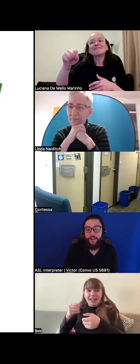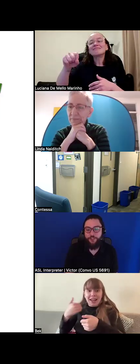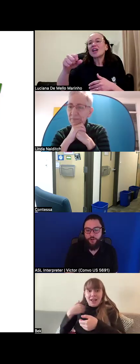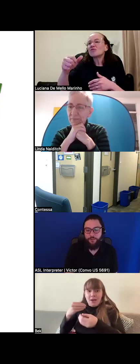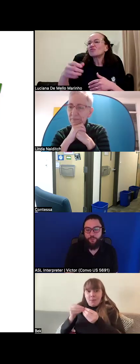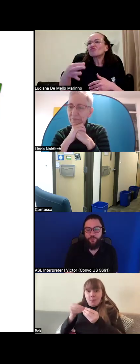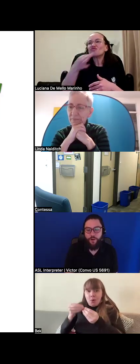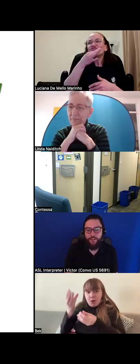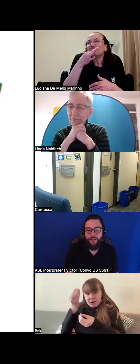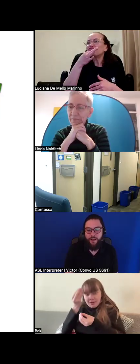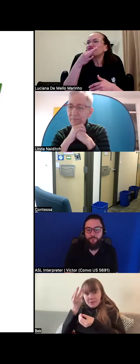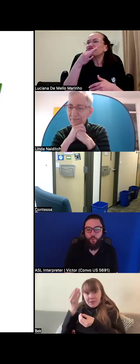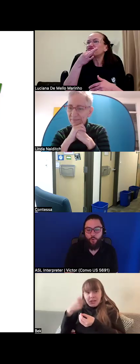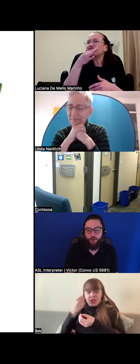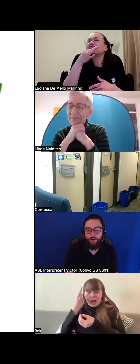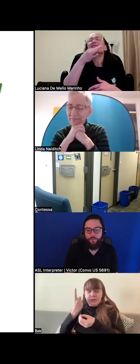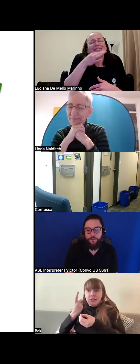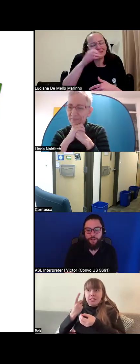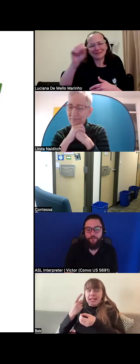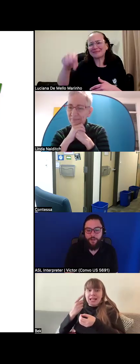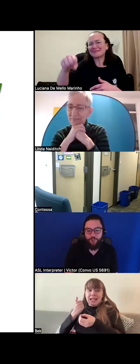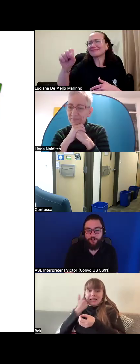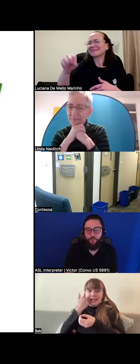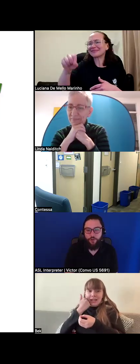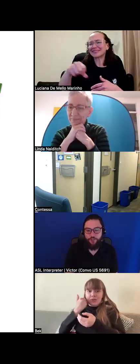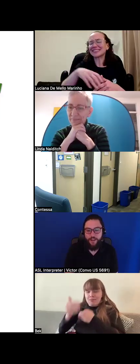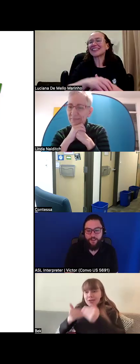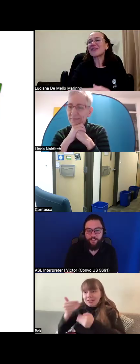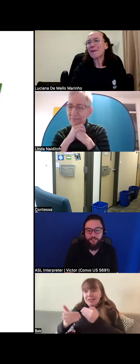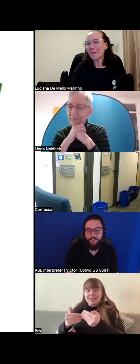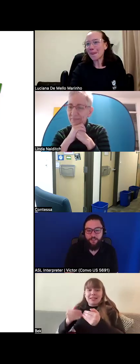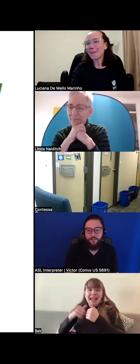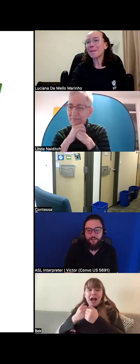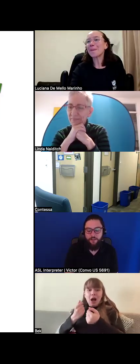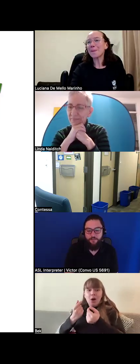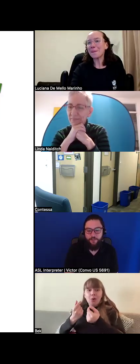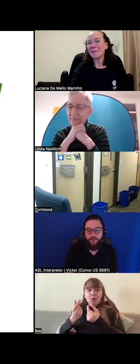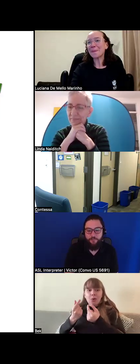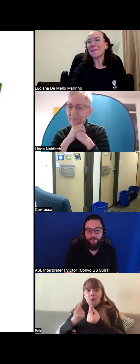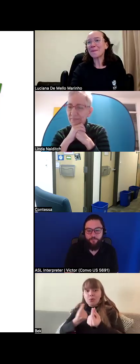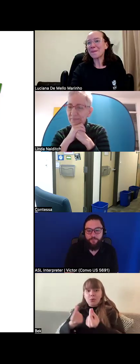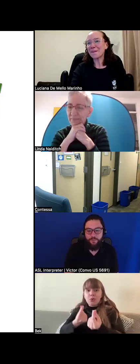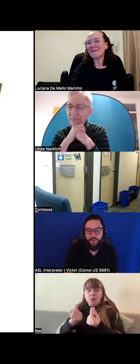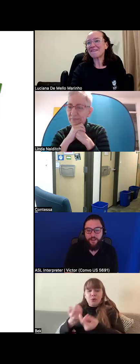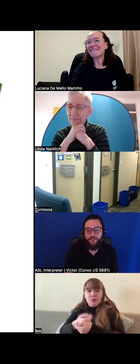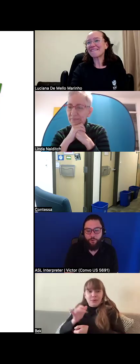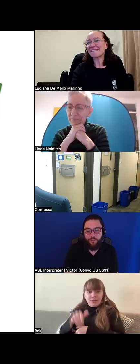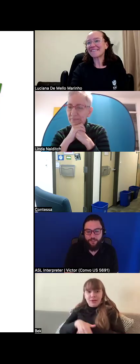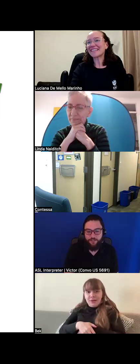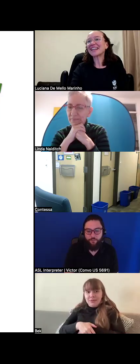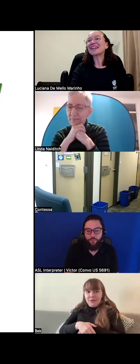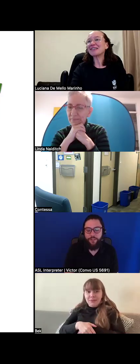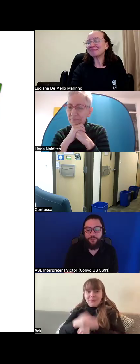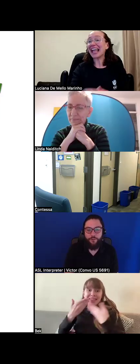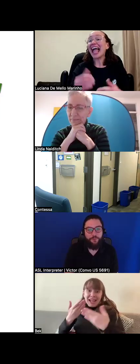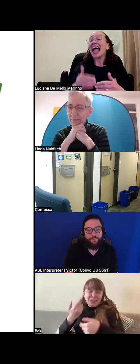for next year. I'm just really ready to have more information and more understanding of the daily process